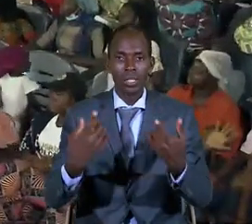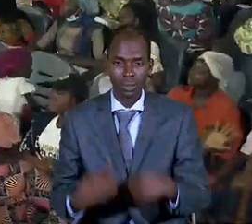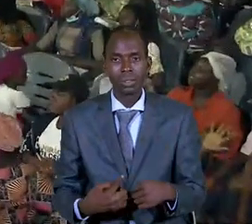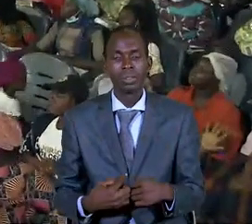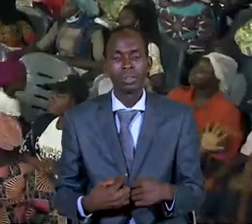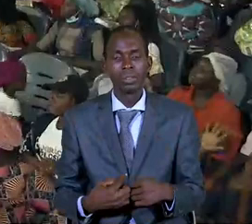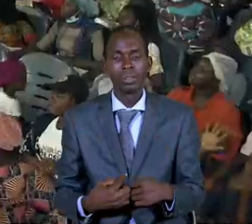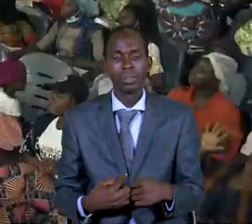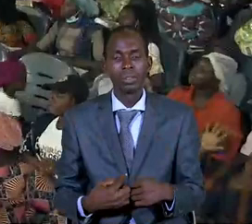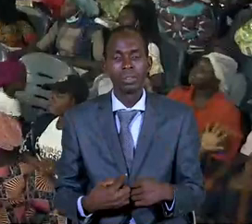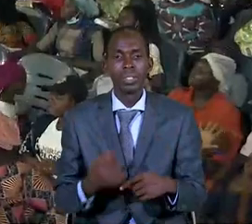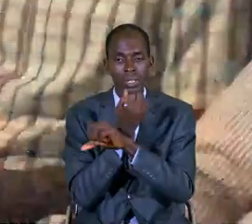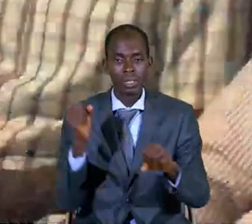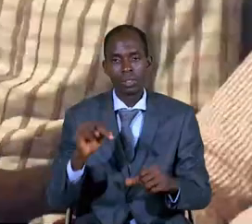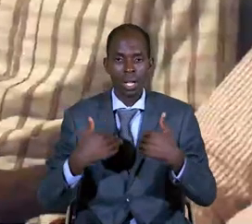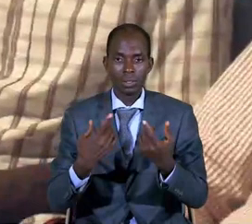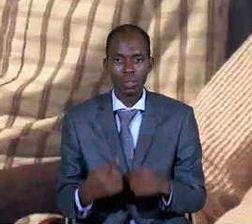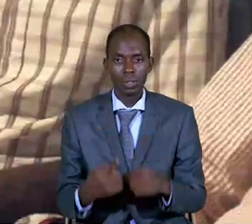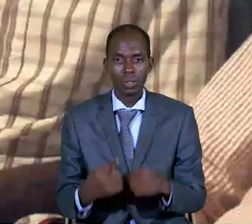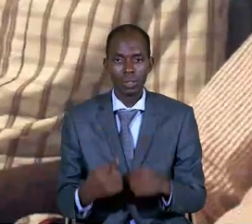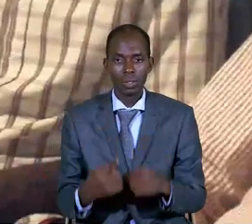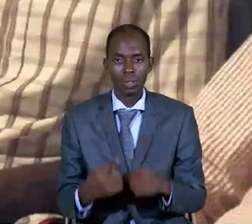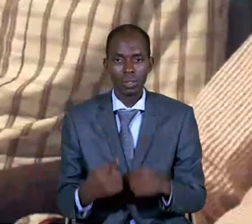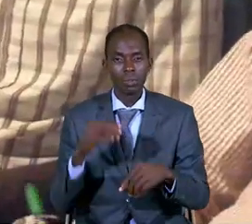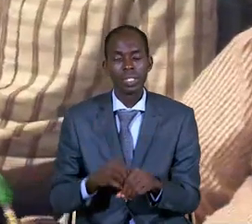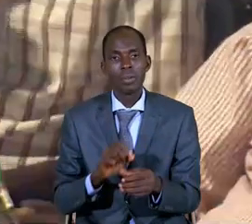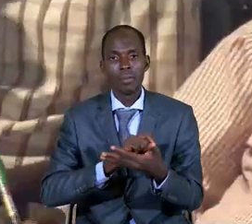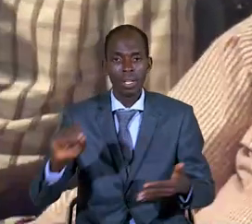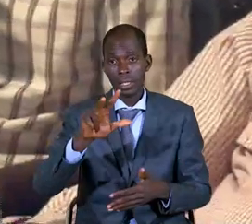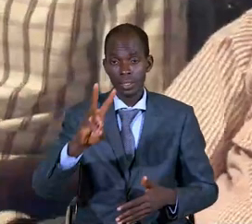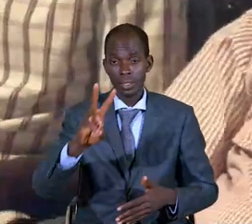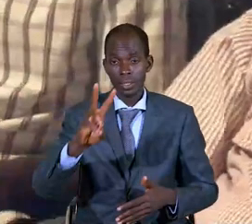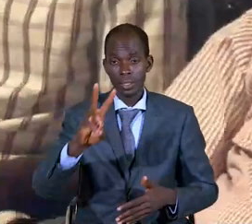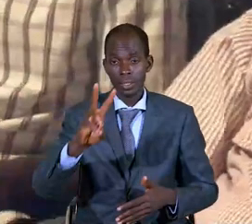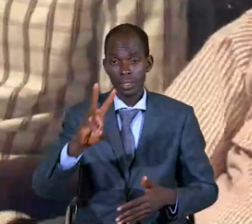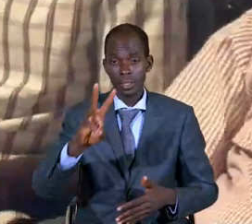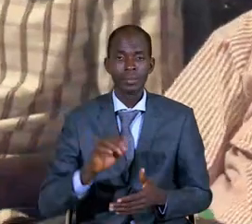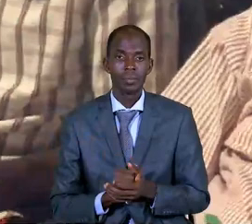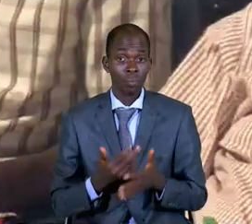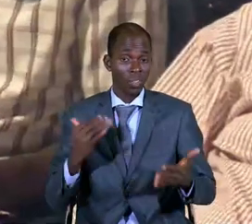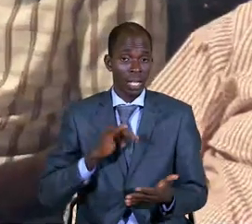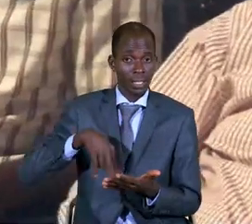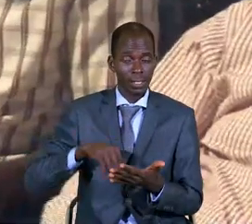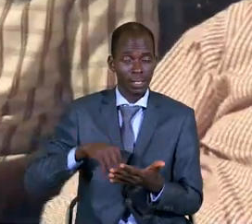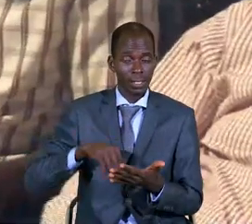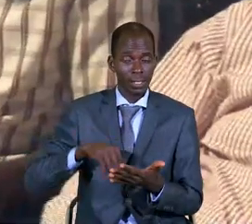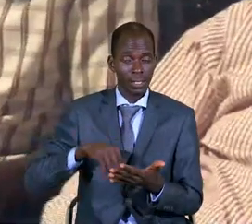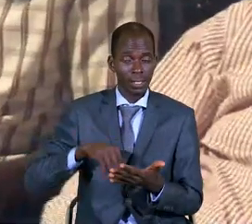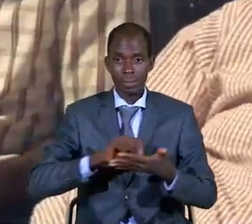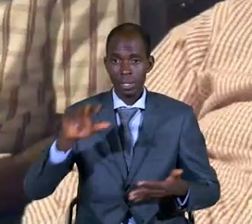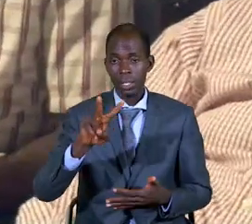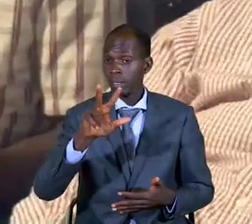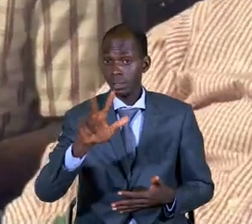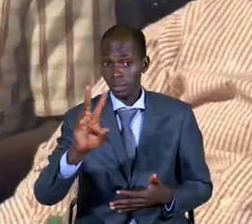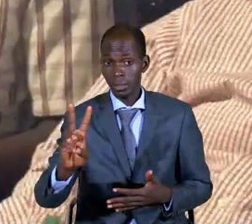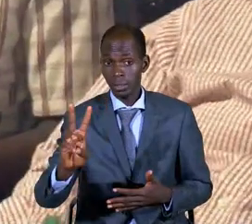Salvation has come. I'm going to read verse 36, but before I read verse 36, I